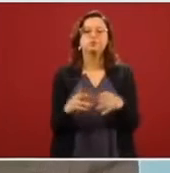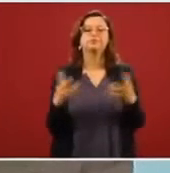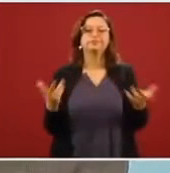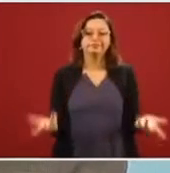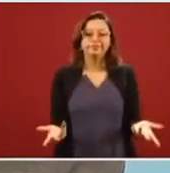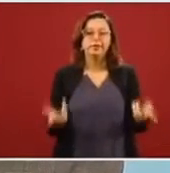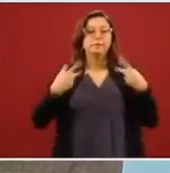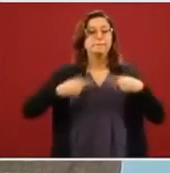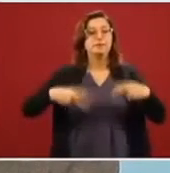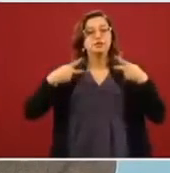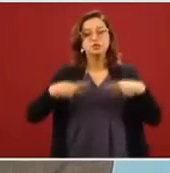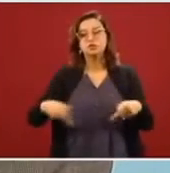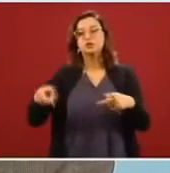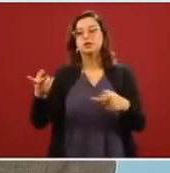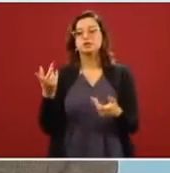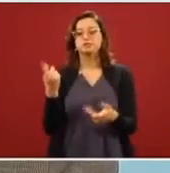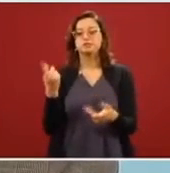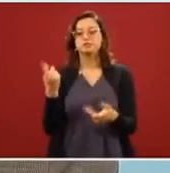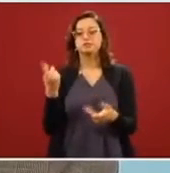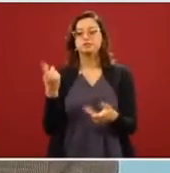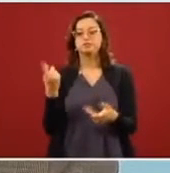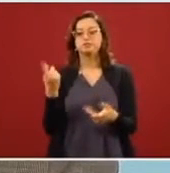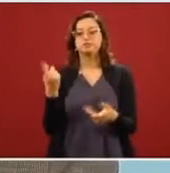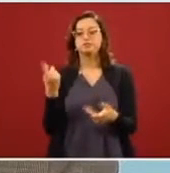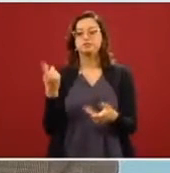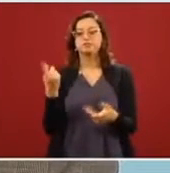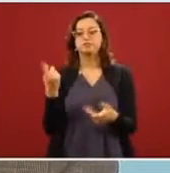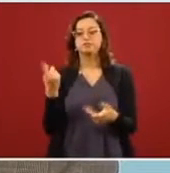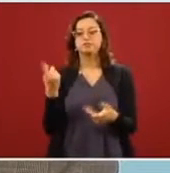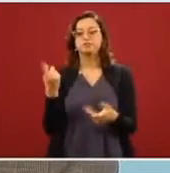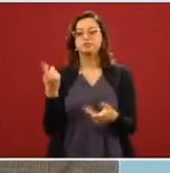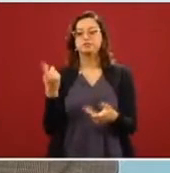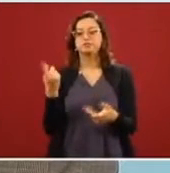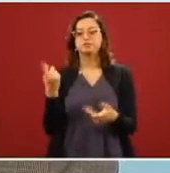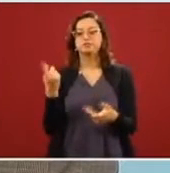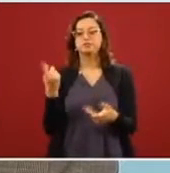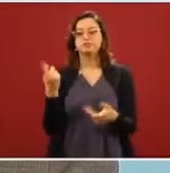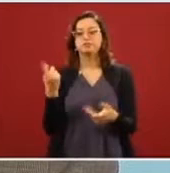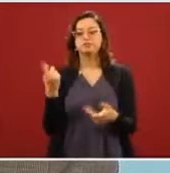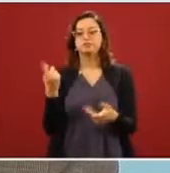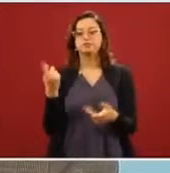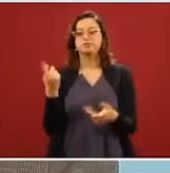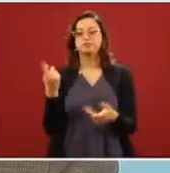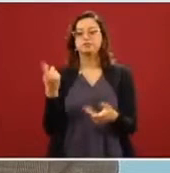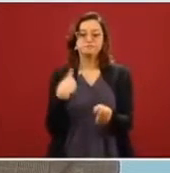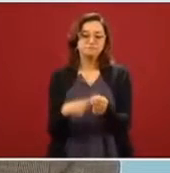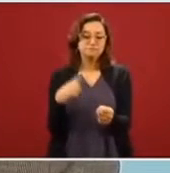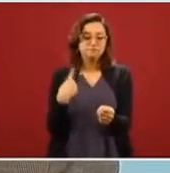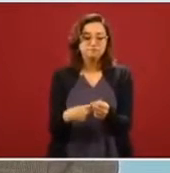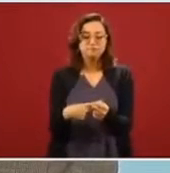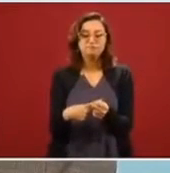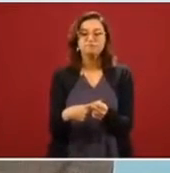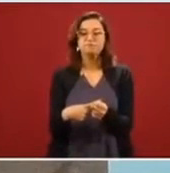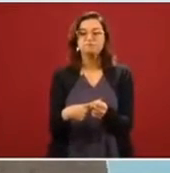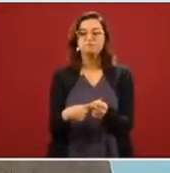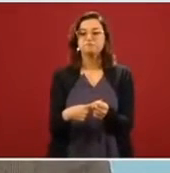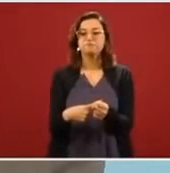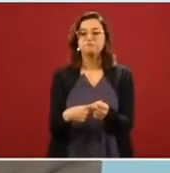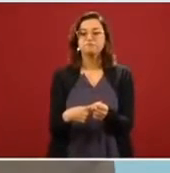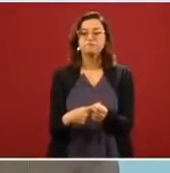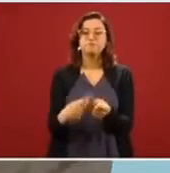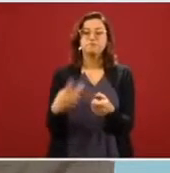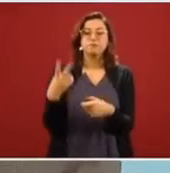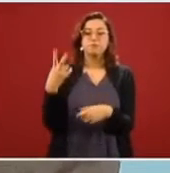hay personas que están infectadas, It enters because there are people that are infected que están durante